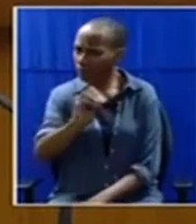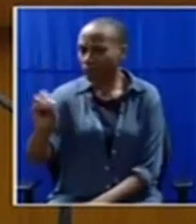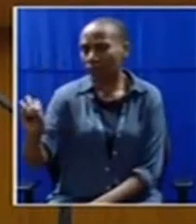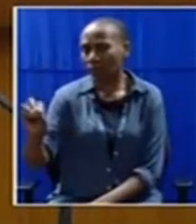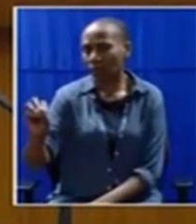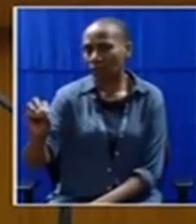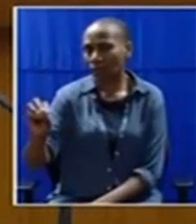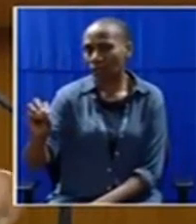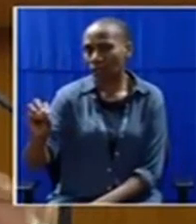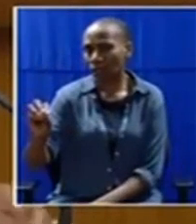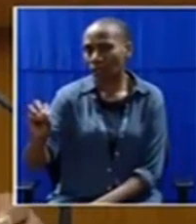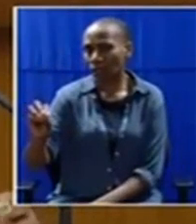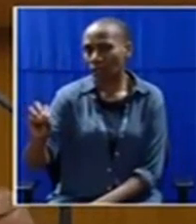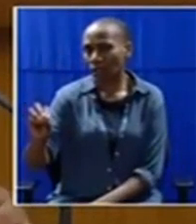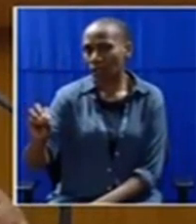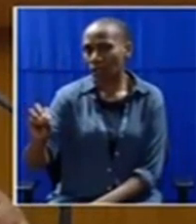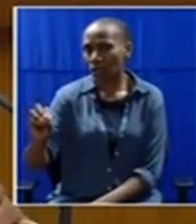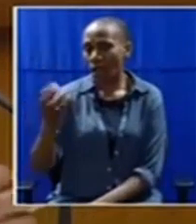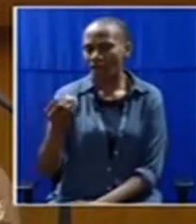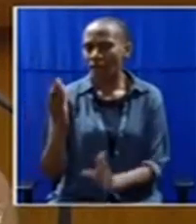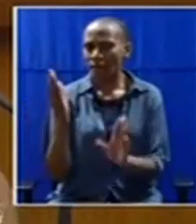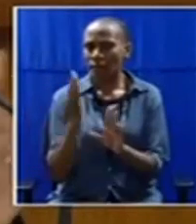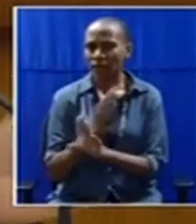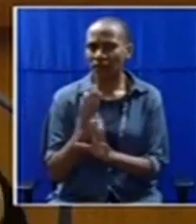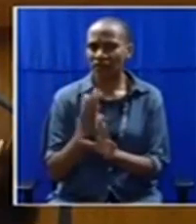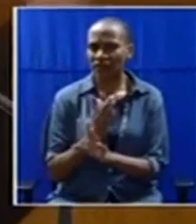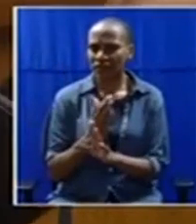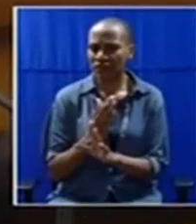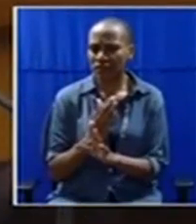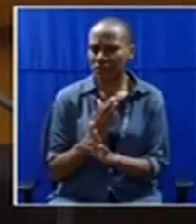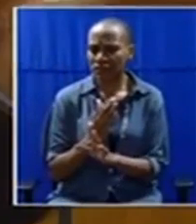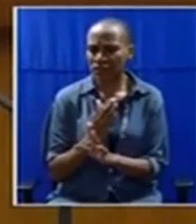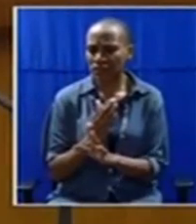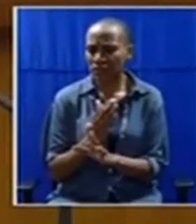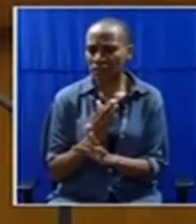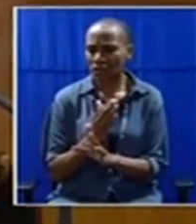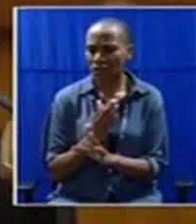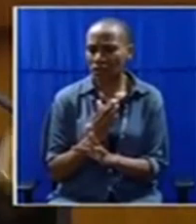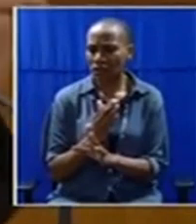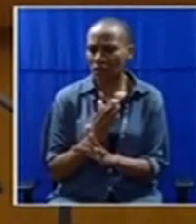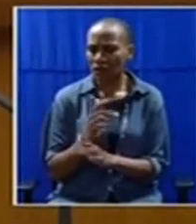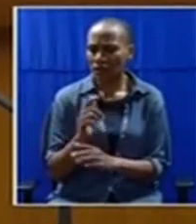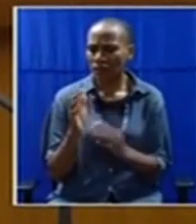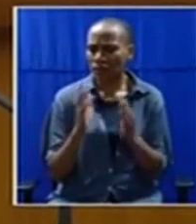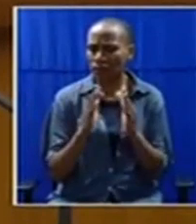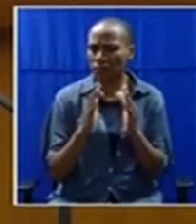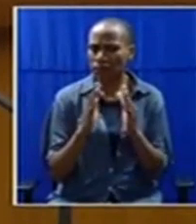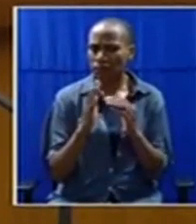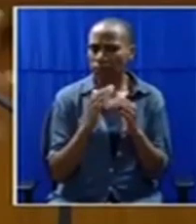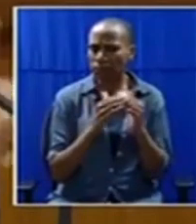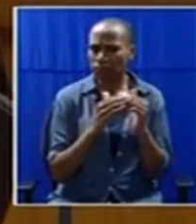private properties laba ngavumelekanga khona ukuthi uhulumende angaletha tinsita akhele bantu